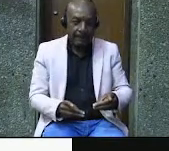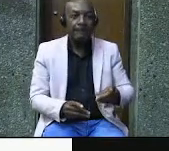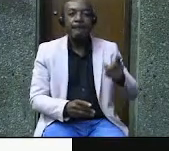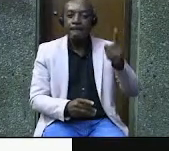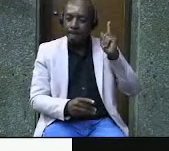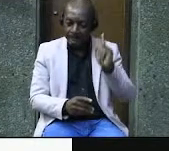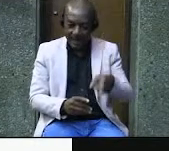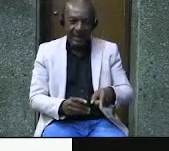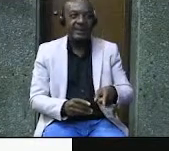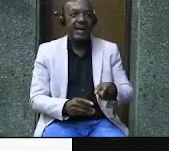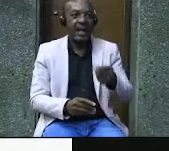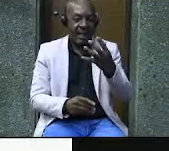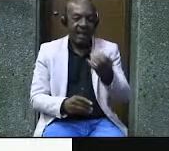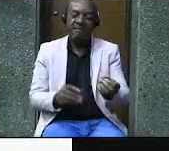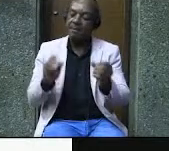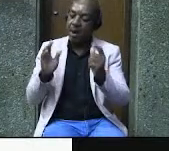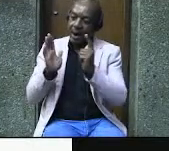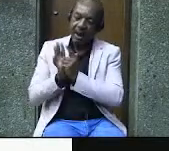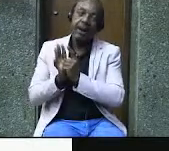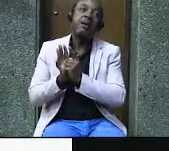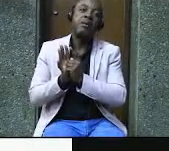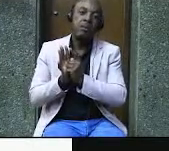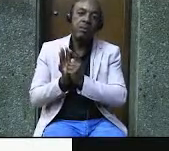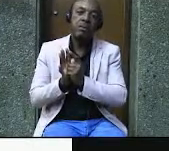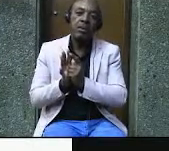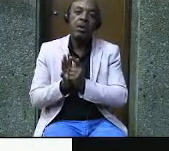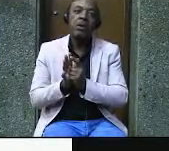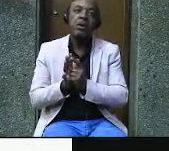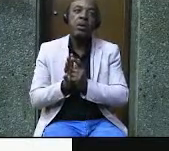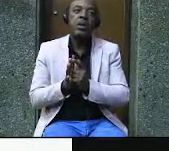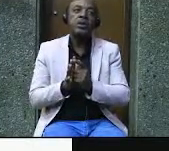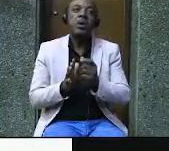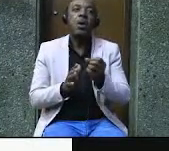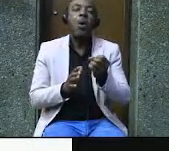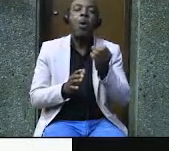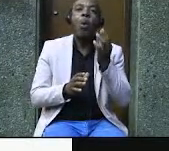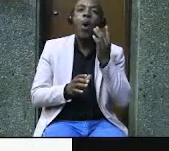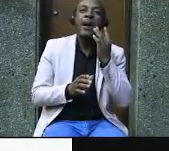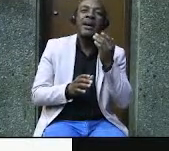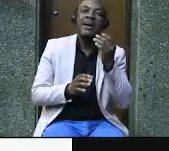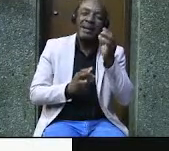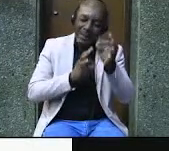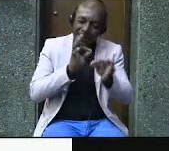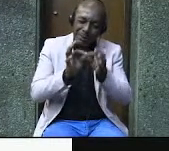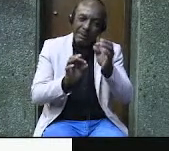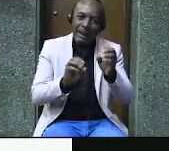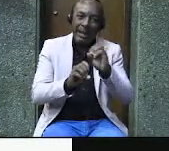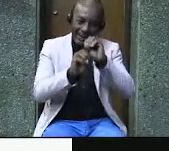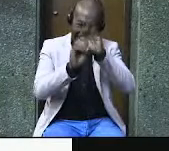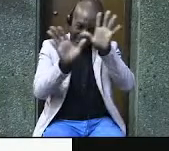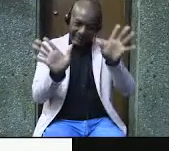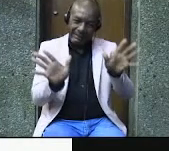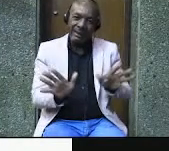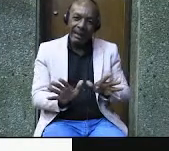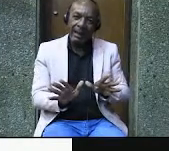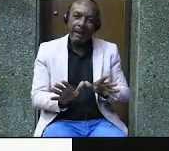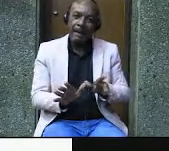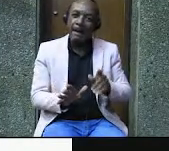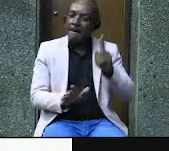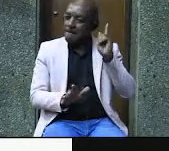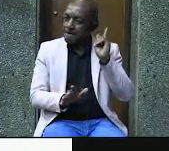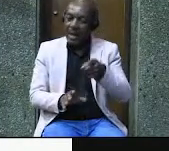say rational, it must make sense. It must be connected to the purpose of that expropriation.